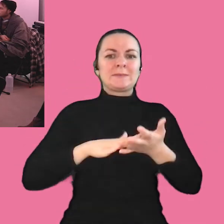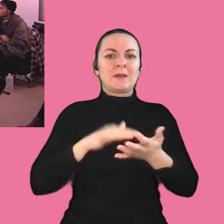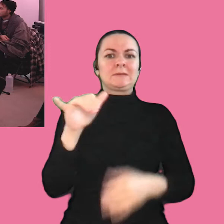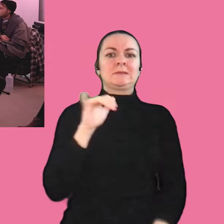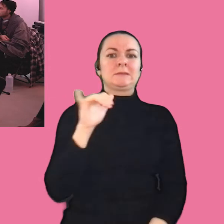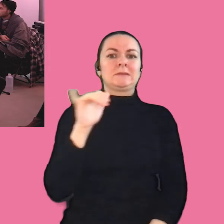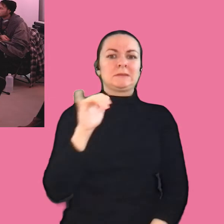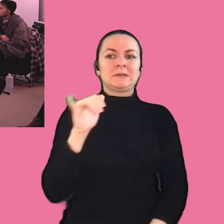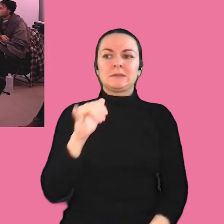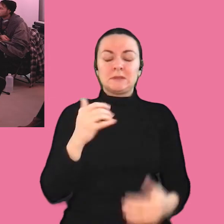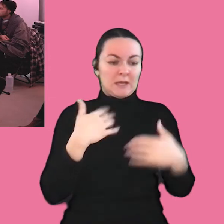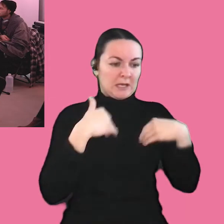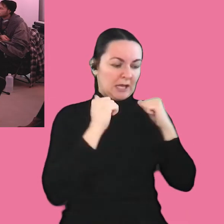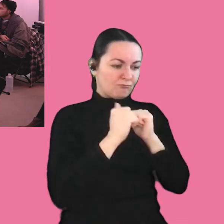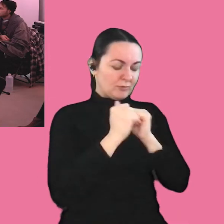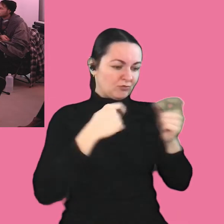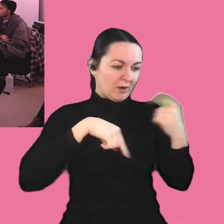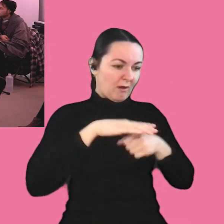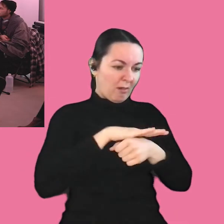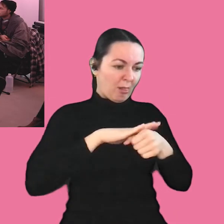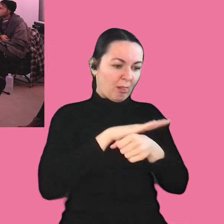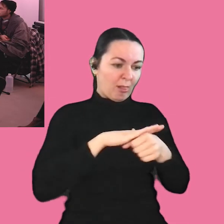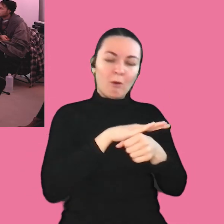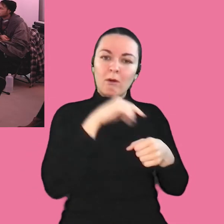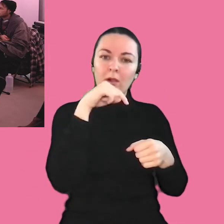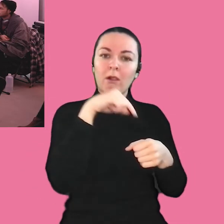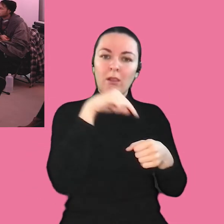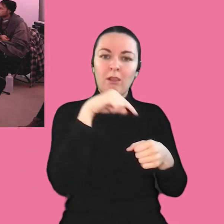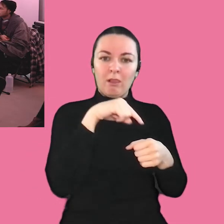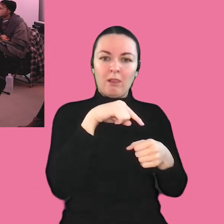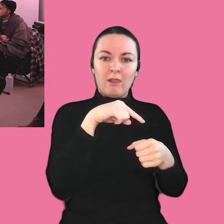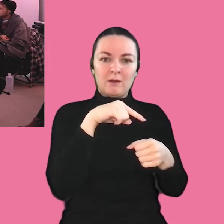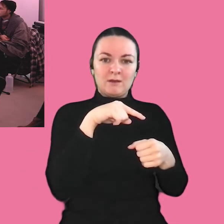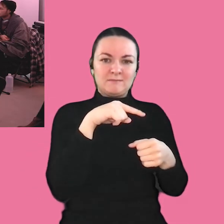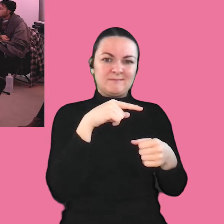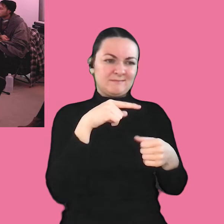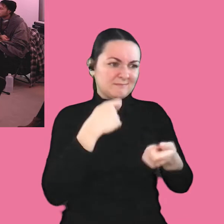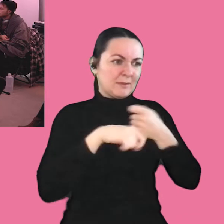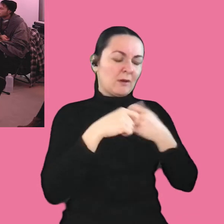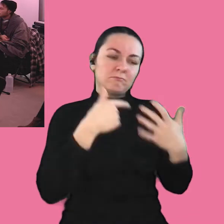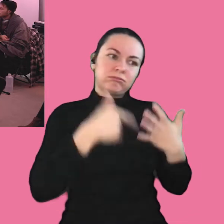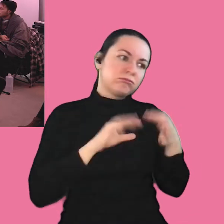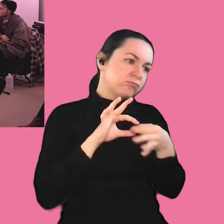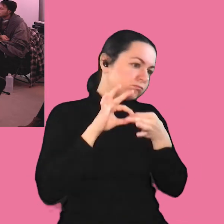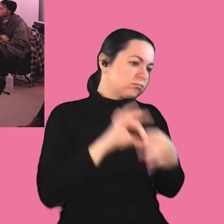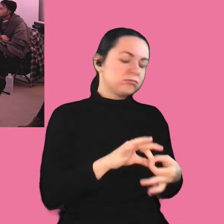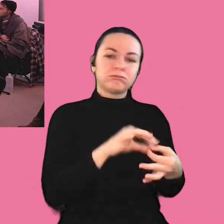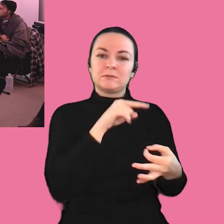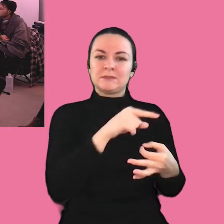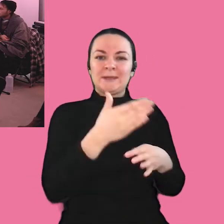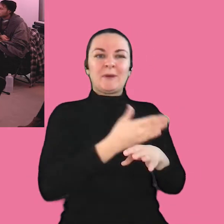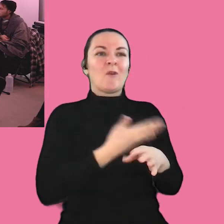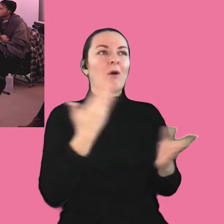you know, at the very strictest times, like, well, definitely not use public transport, but try not to drive too much at all.